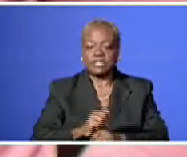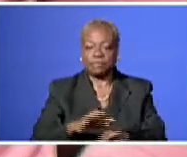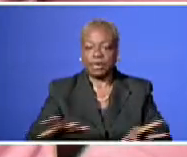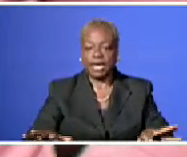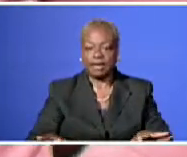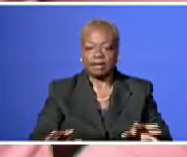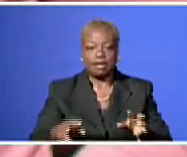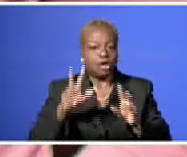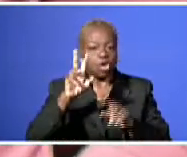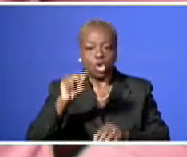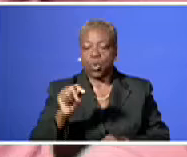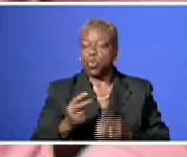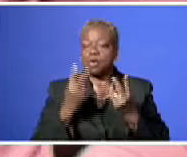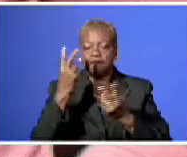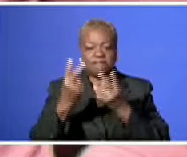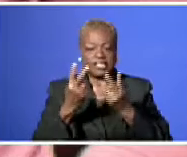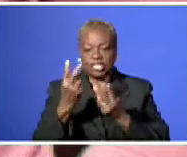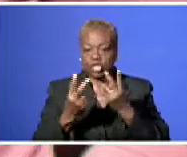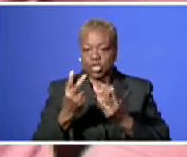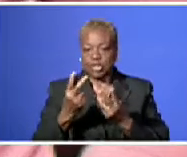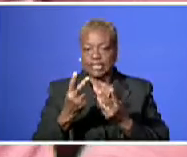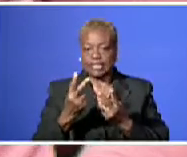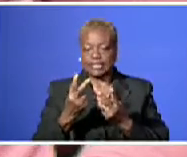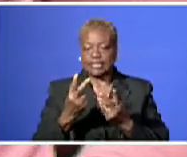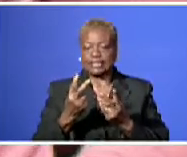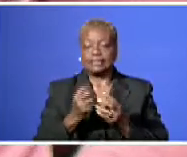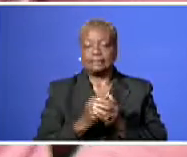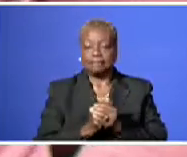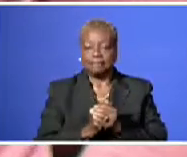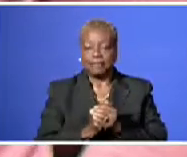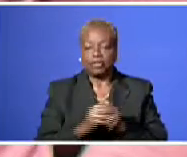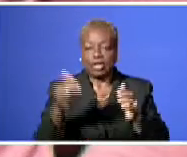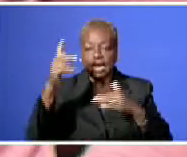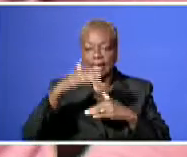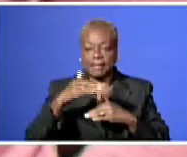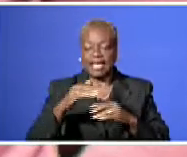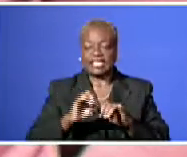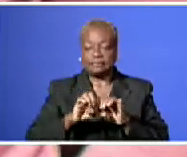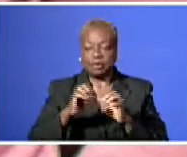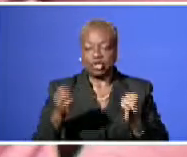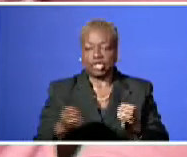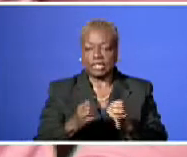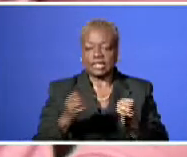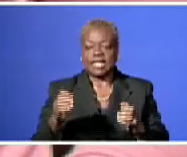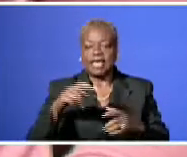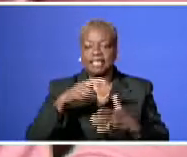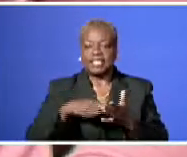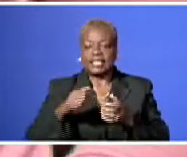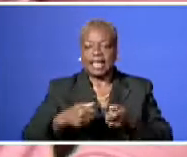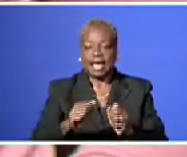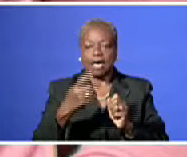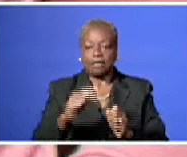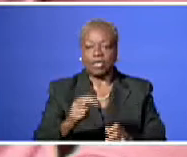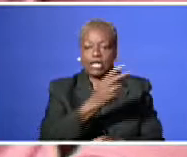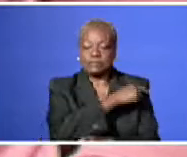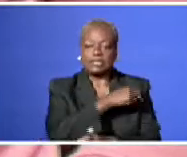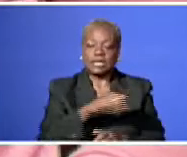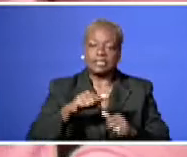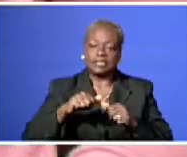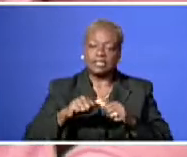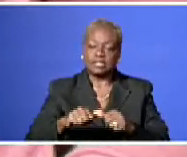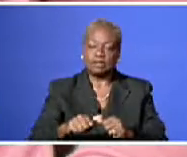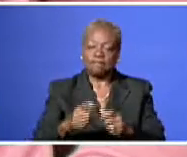were employed as a proactive measure to limit exposure. This allowed the hospital to quickly identify patients and staff at